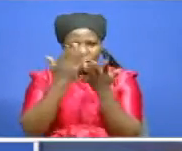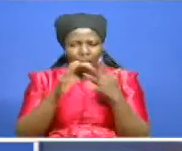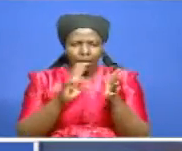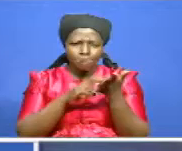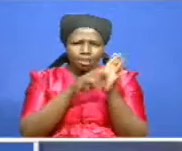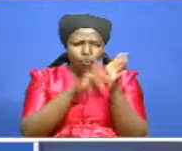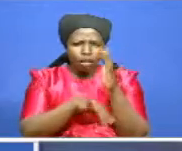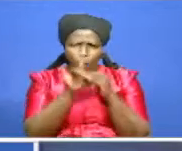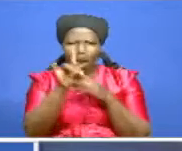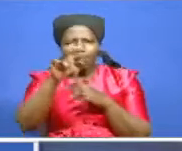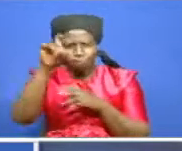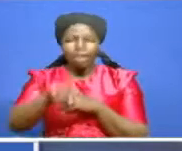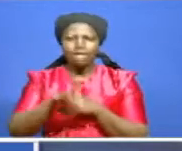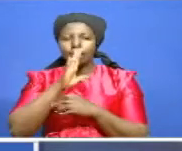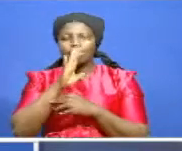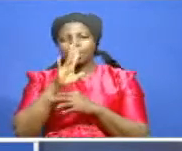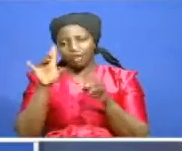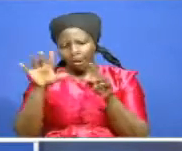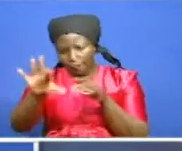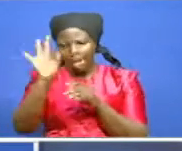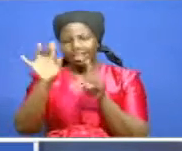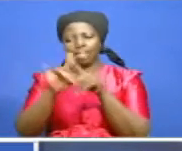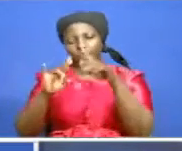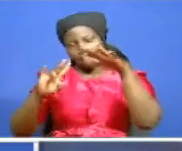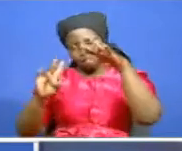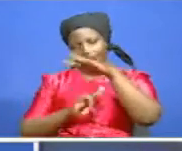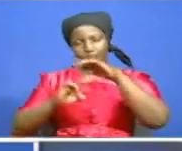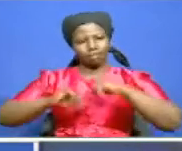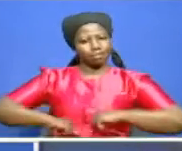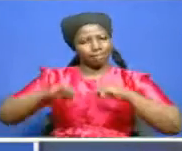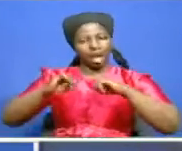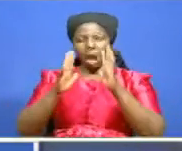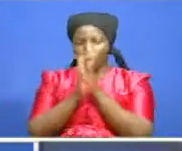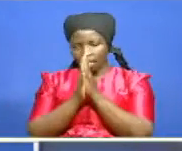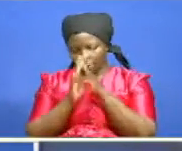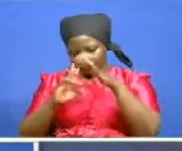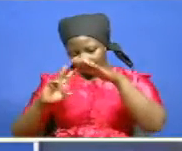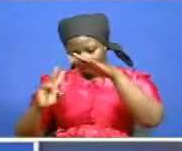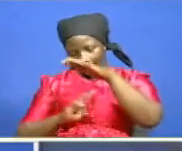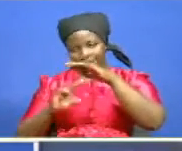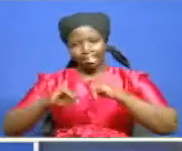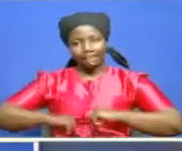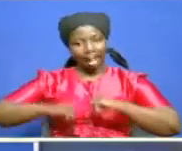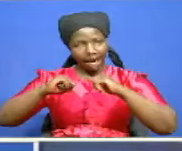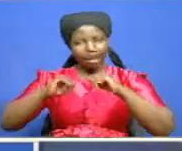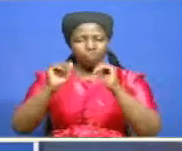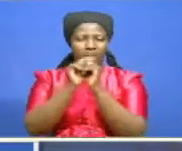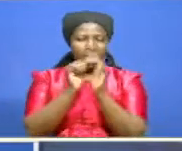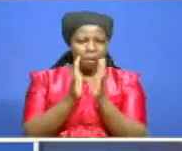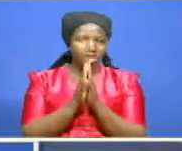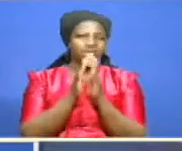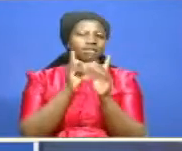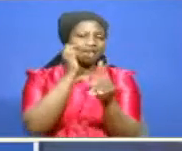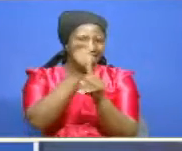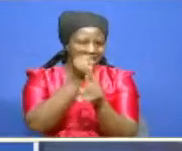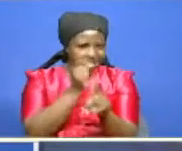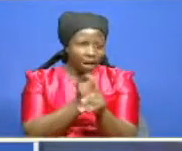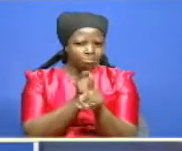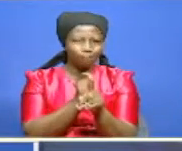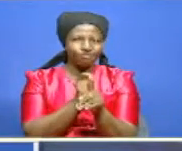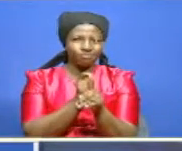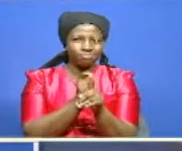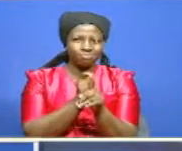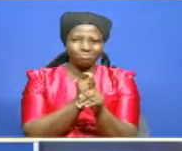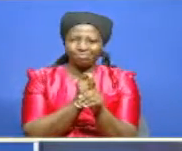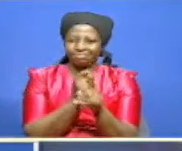have to be picked as the vice chair. So with the vice chair, and with the term of this four, of course, that will